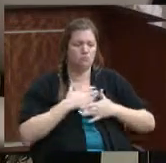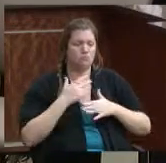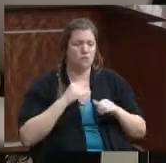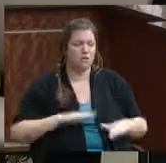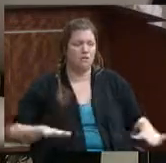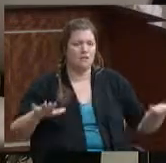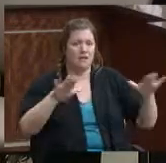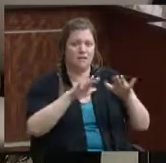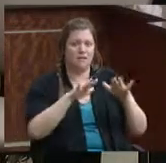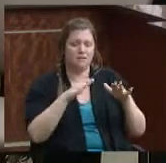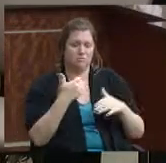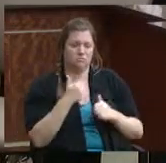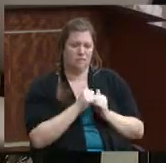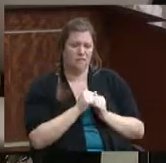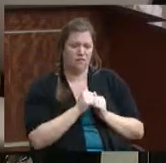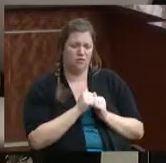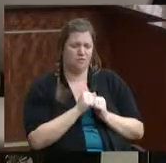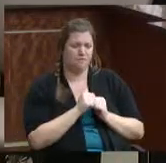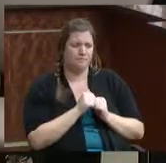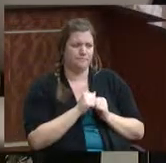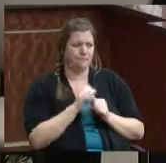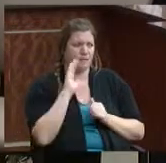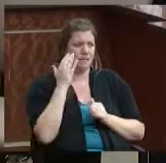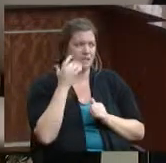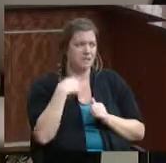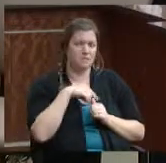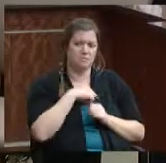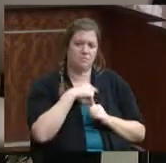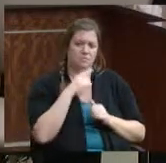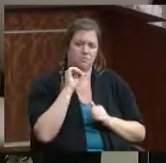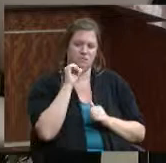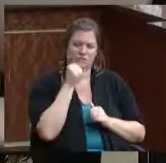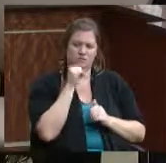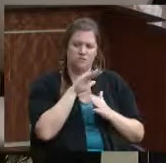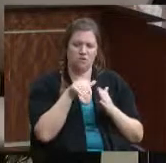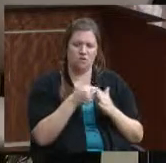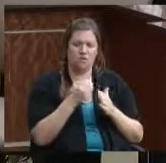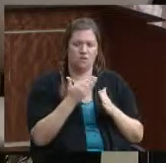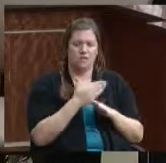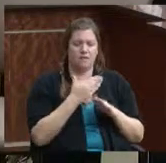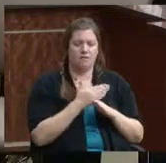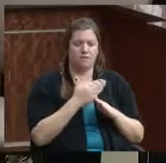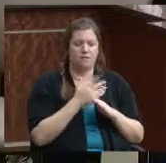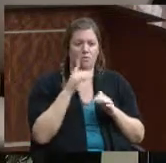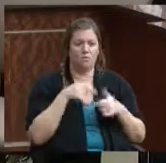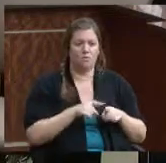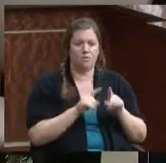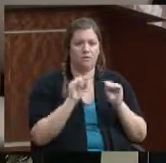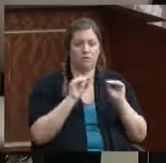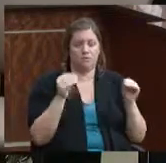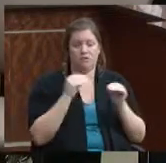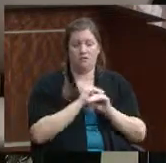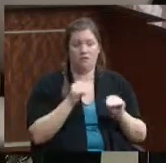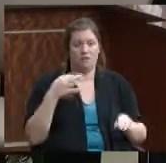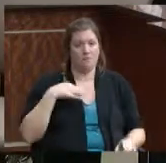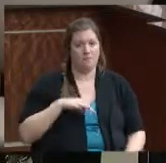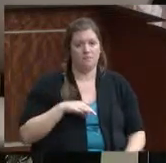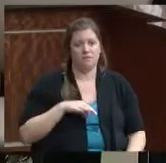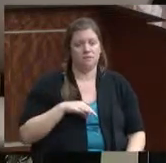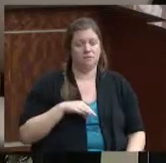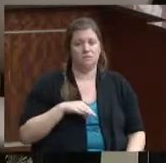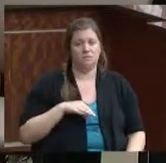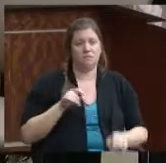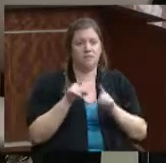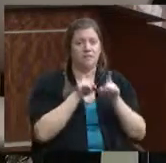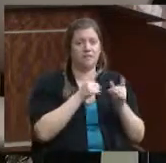fellow property owners. It seems to me that you ask us to suffer all of the inconveniences while we share none of the benefits.